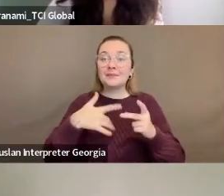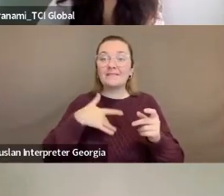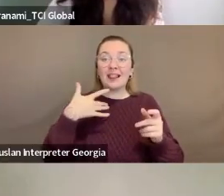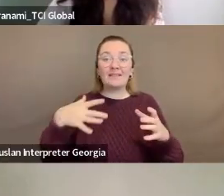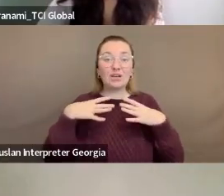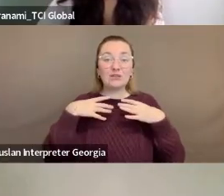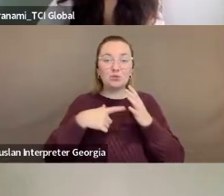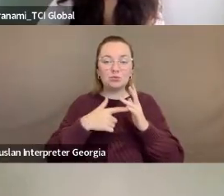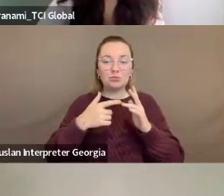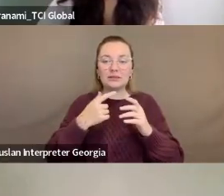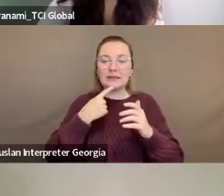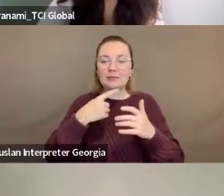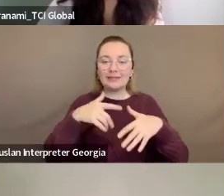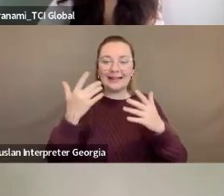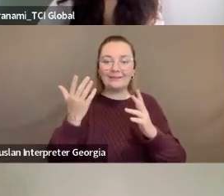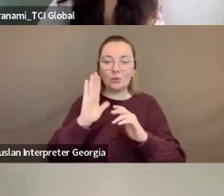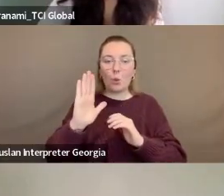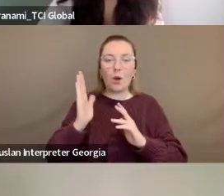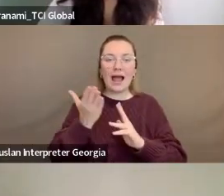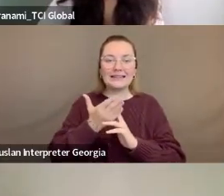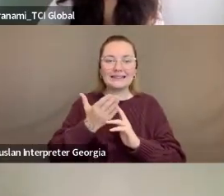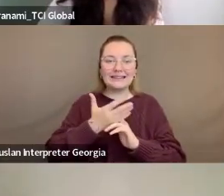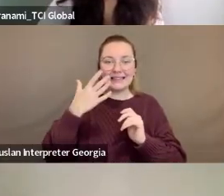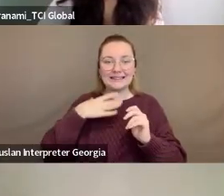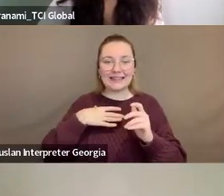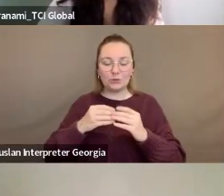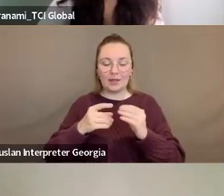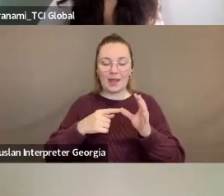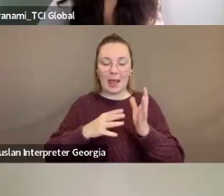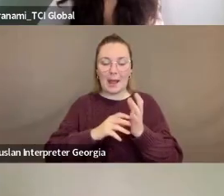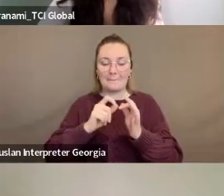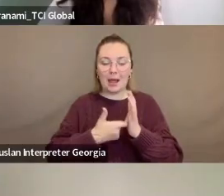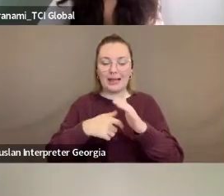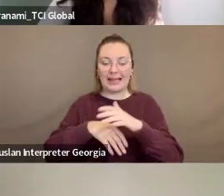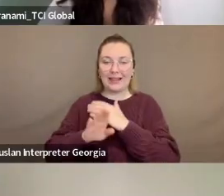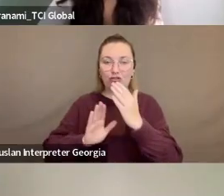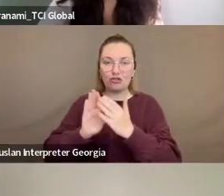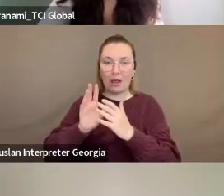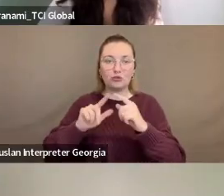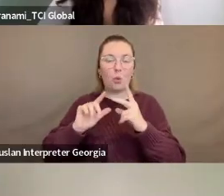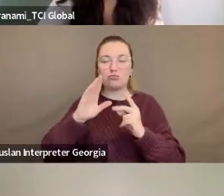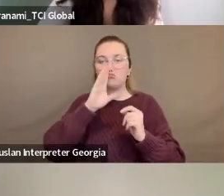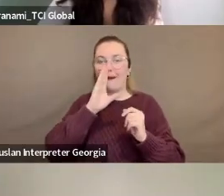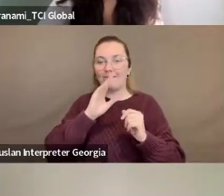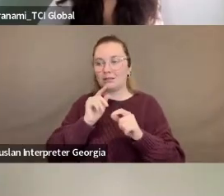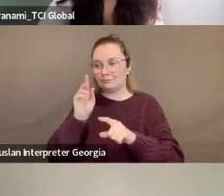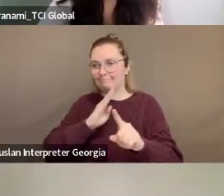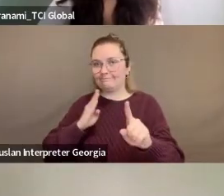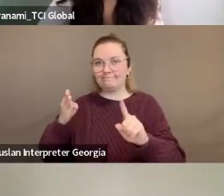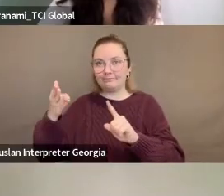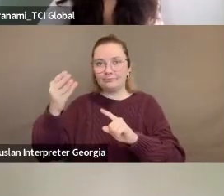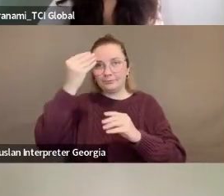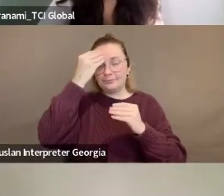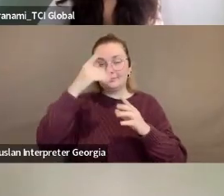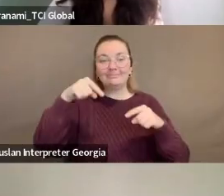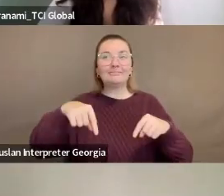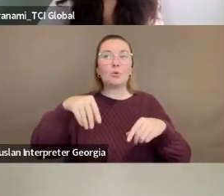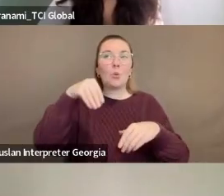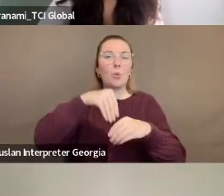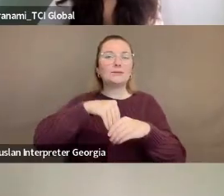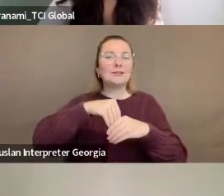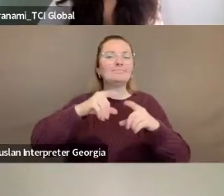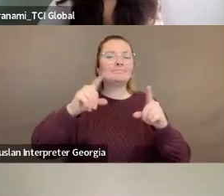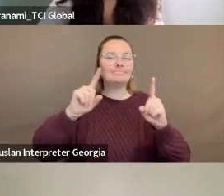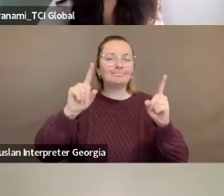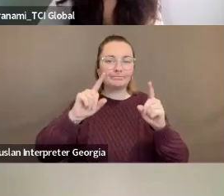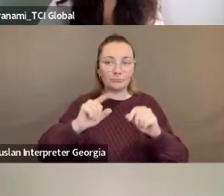any access needs with Amber through the chat or direct messages. Just a bit of a content note about the discussion today.